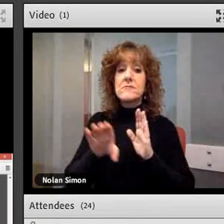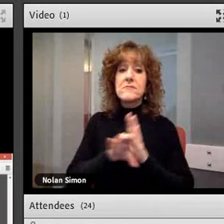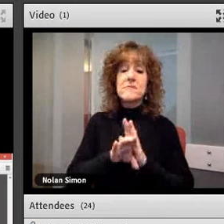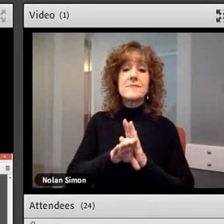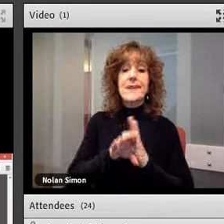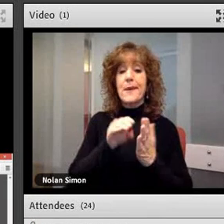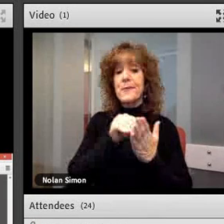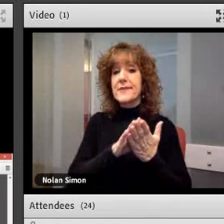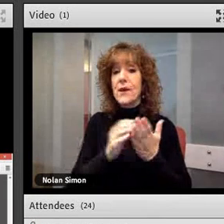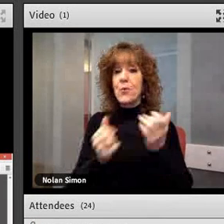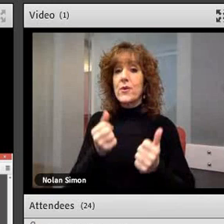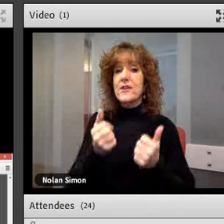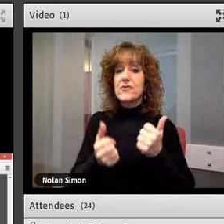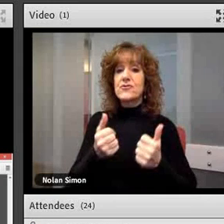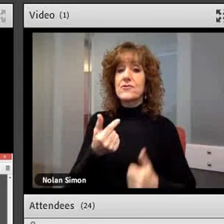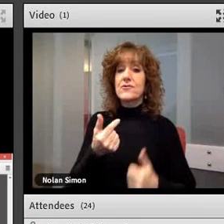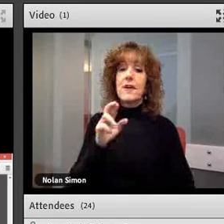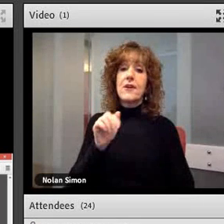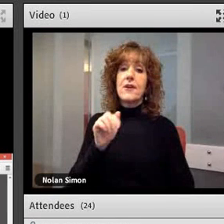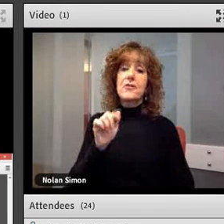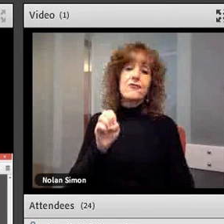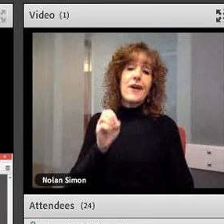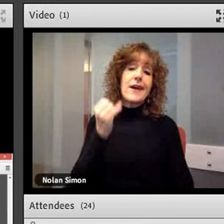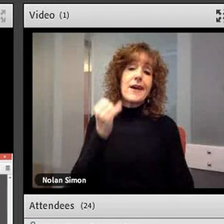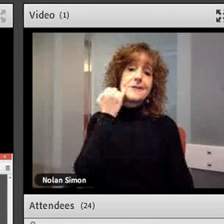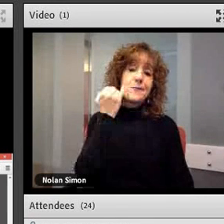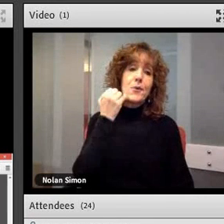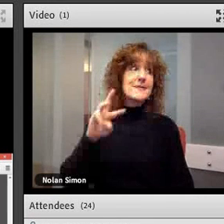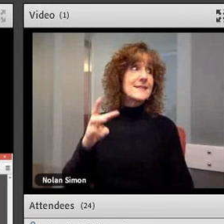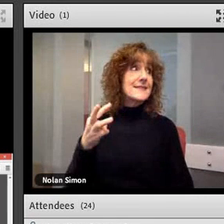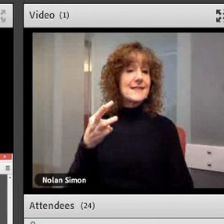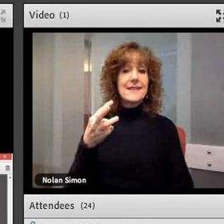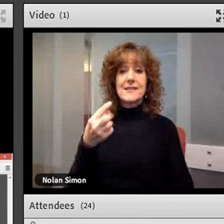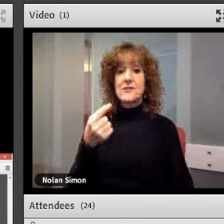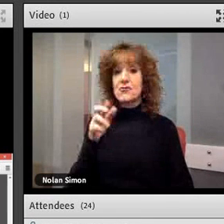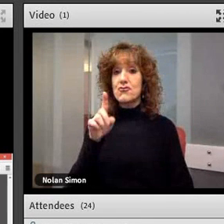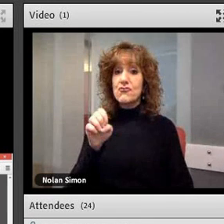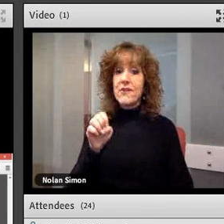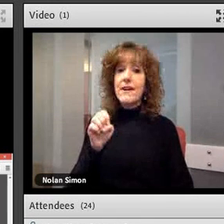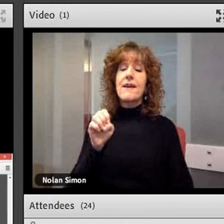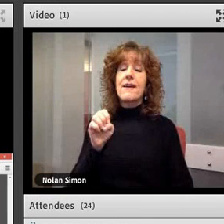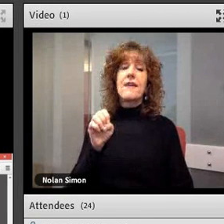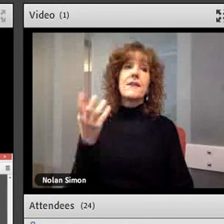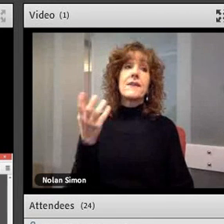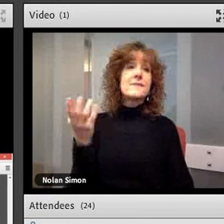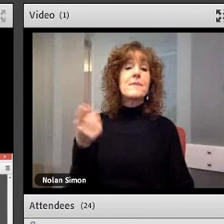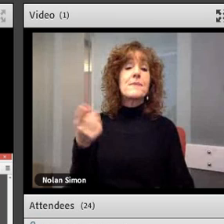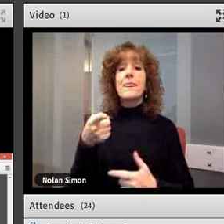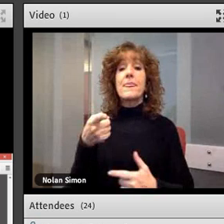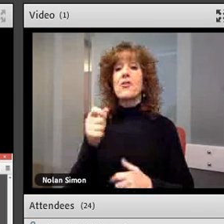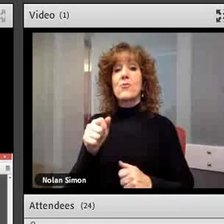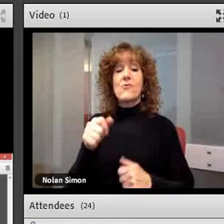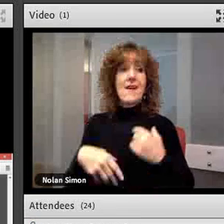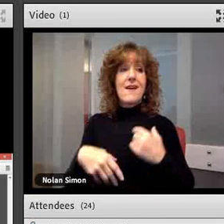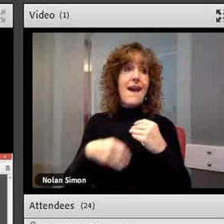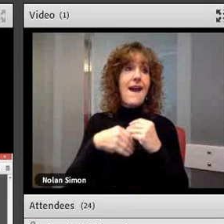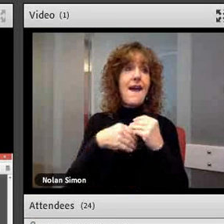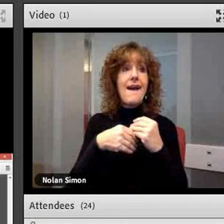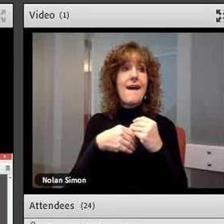it's for, like say 6th grade. You can put